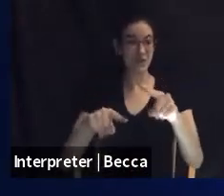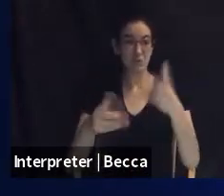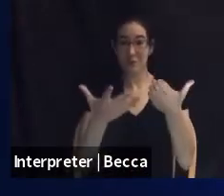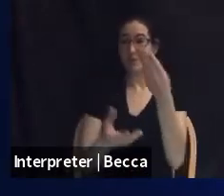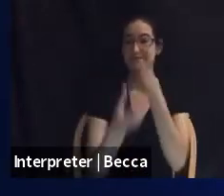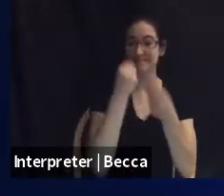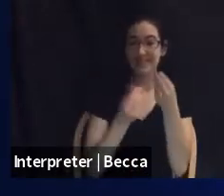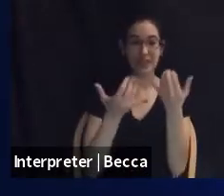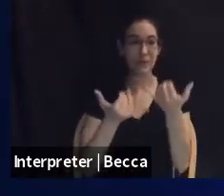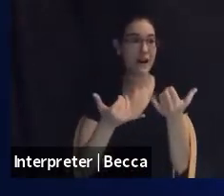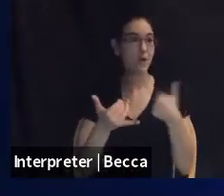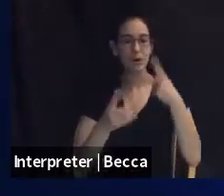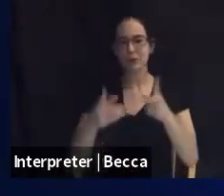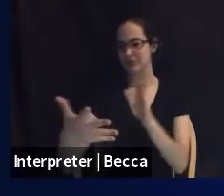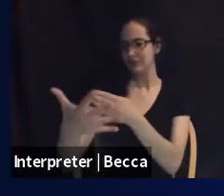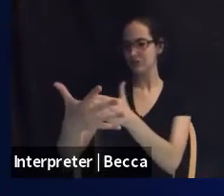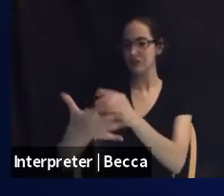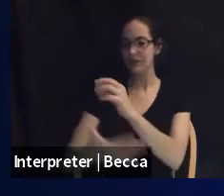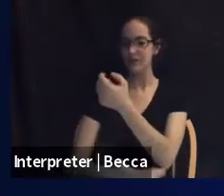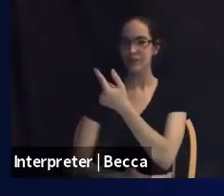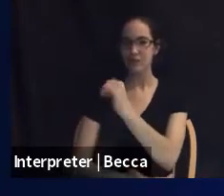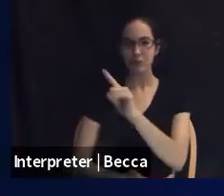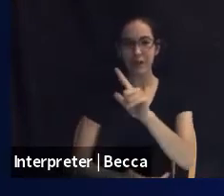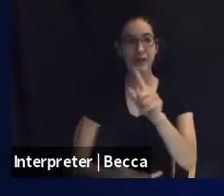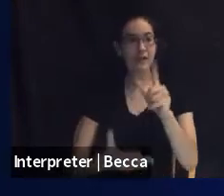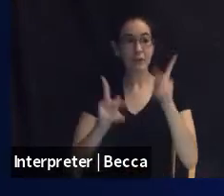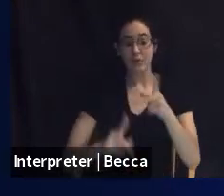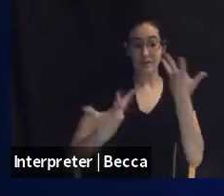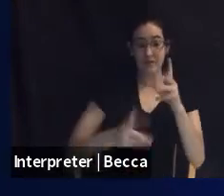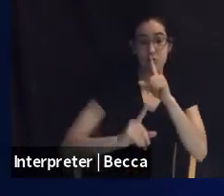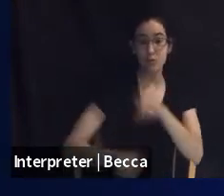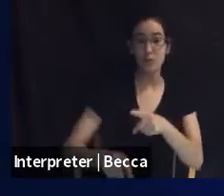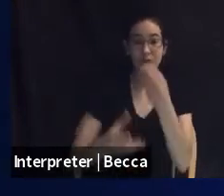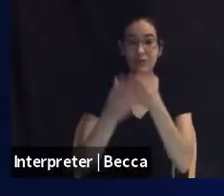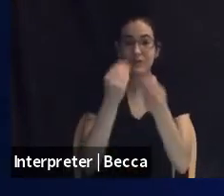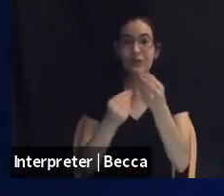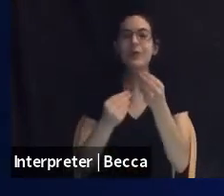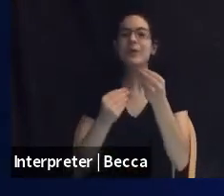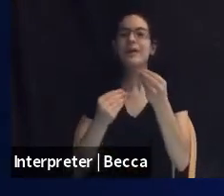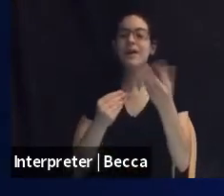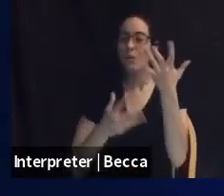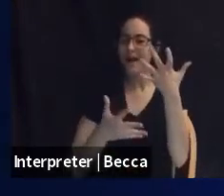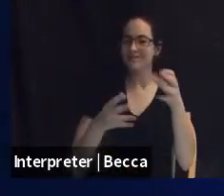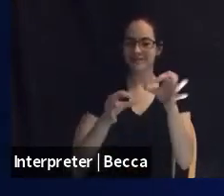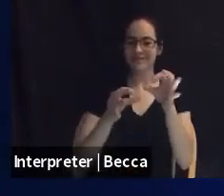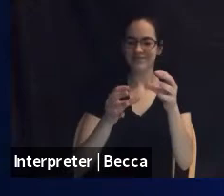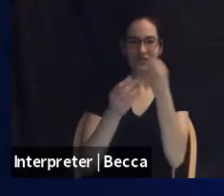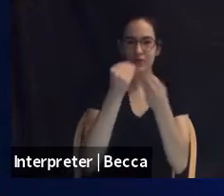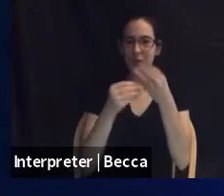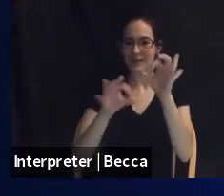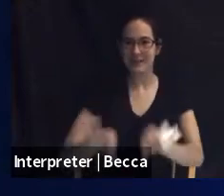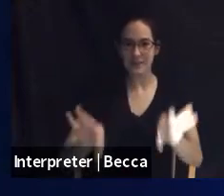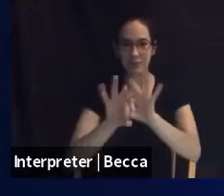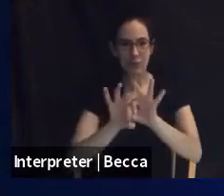grill, or somebody ordered some food, or somebody made some sandwiches. Because food is important to our being. We need it